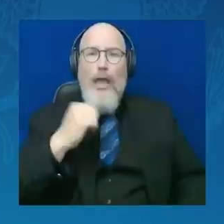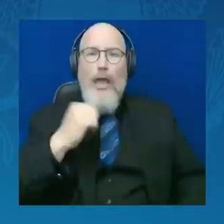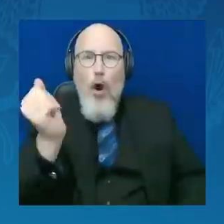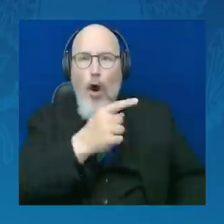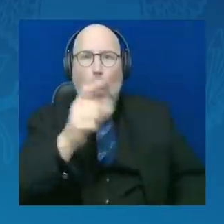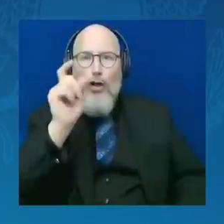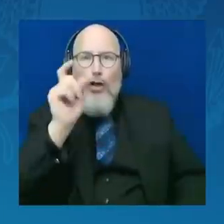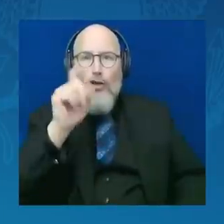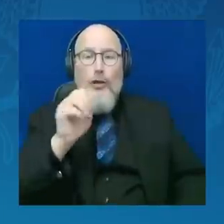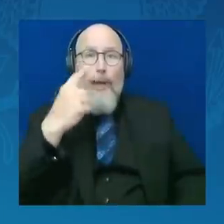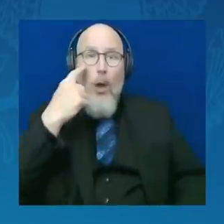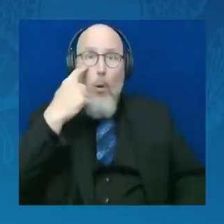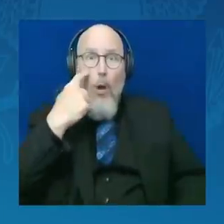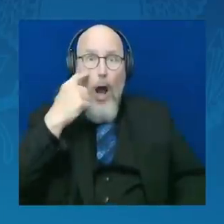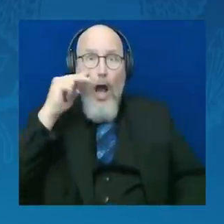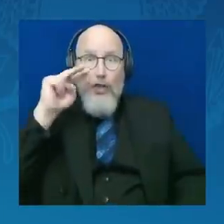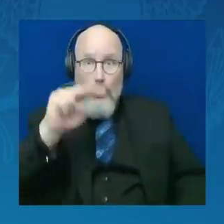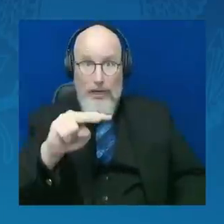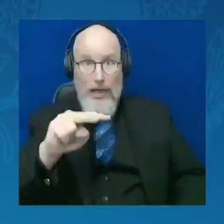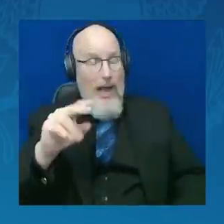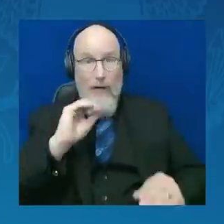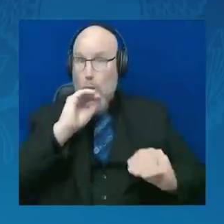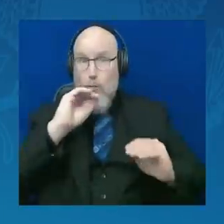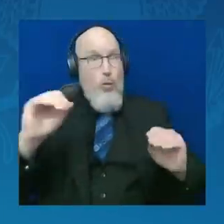eyes of the world are on